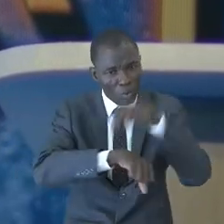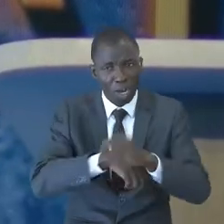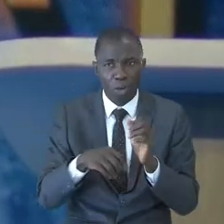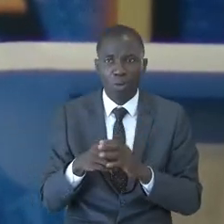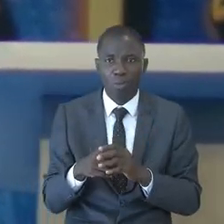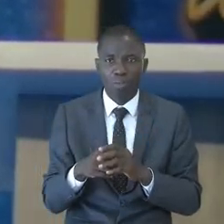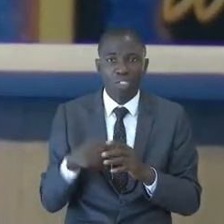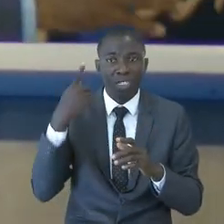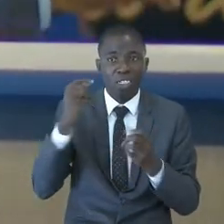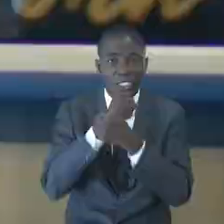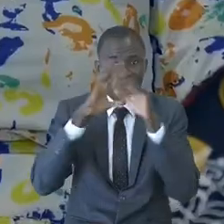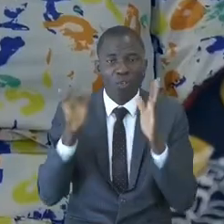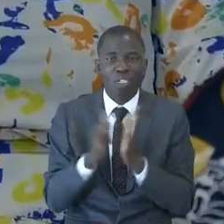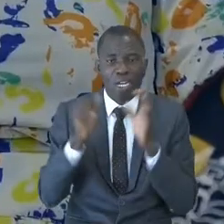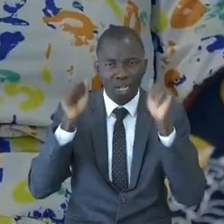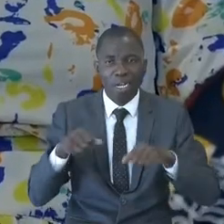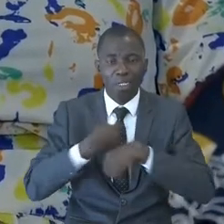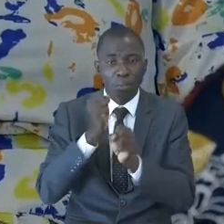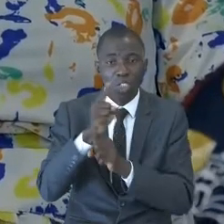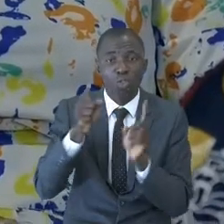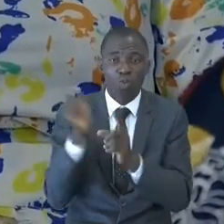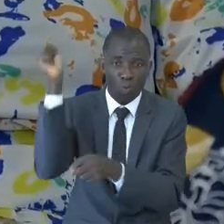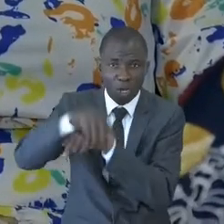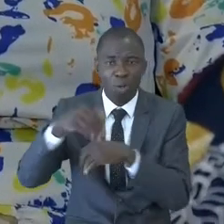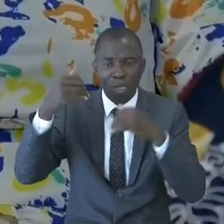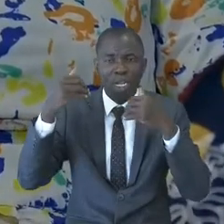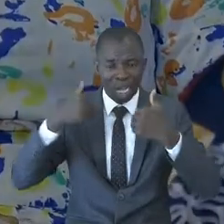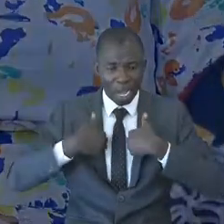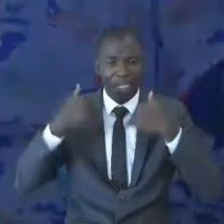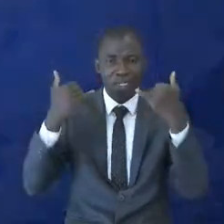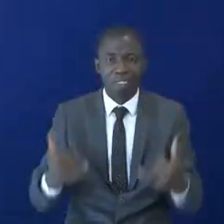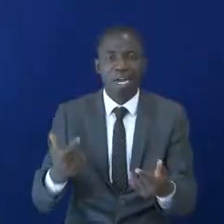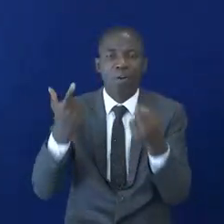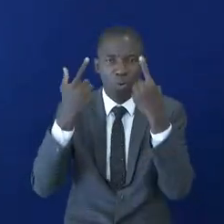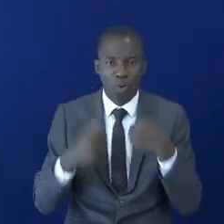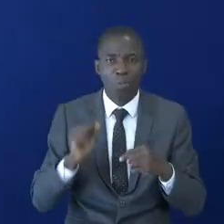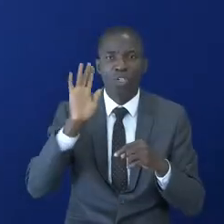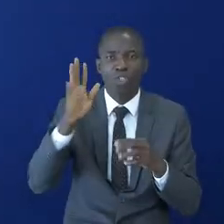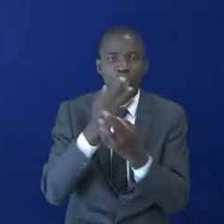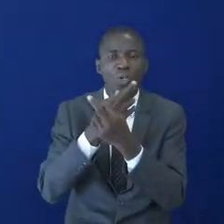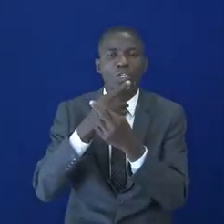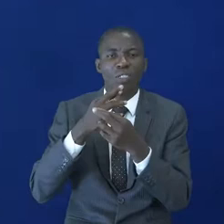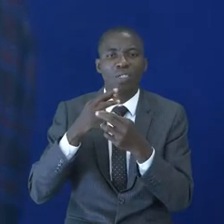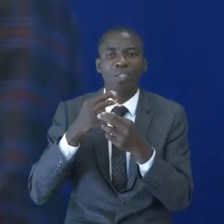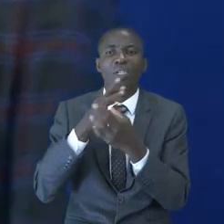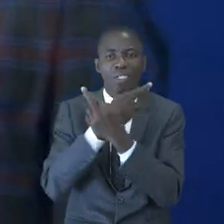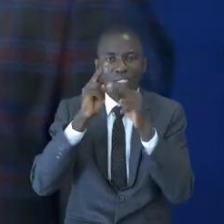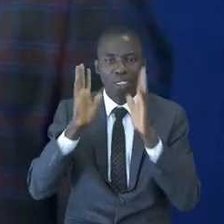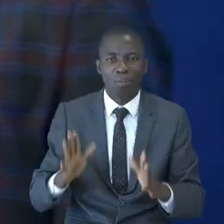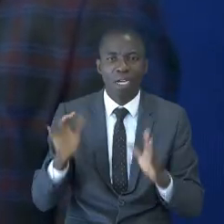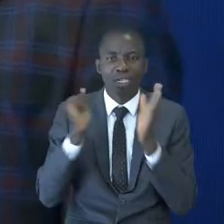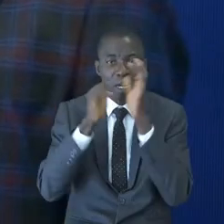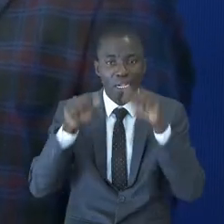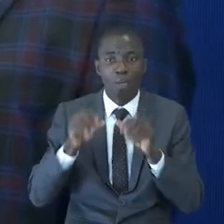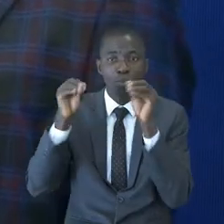make you overcome has now come. Your Savior, your Redeemer, that will put you on